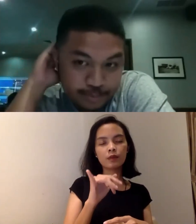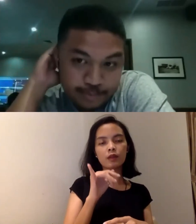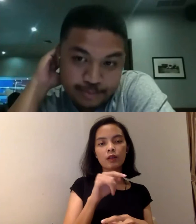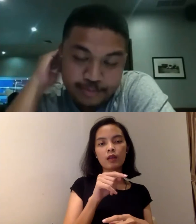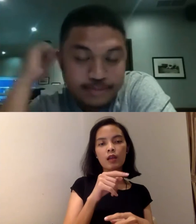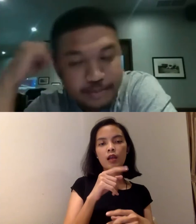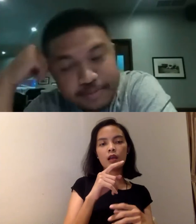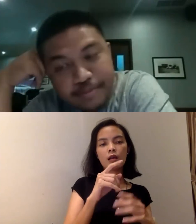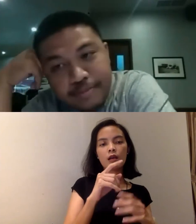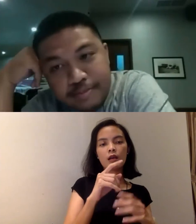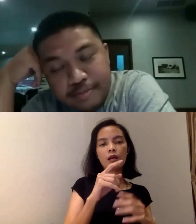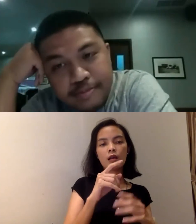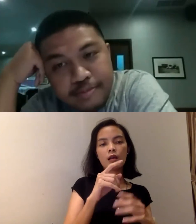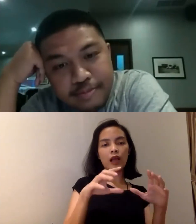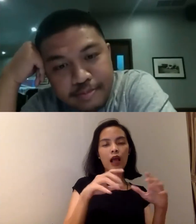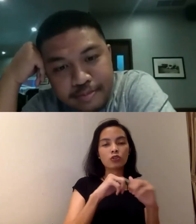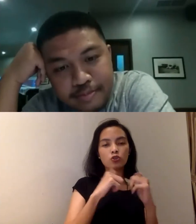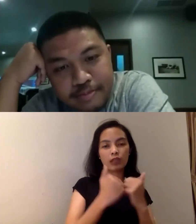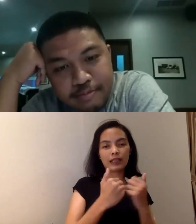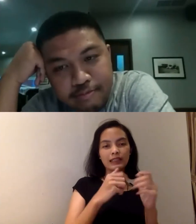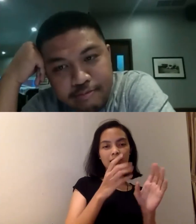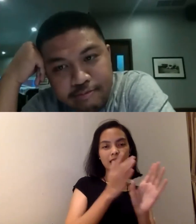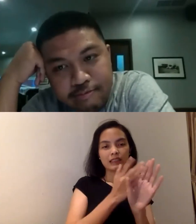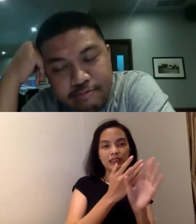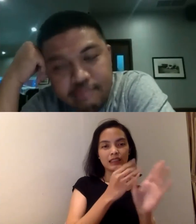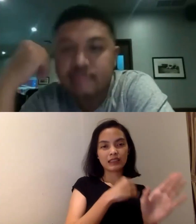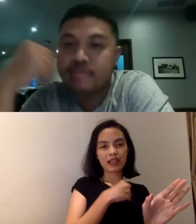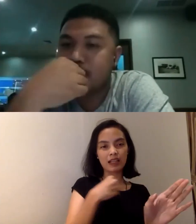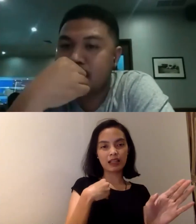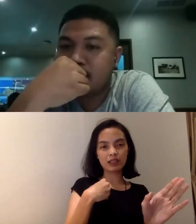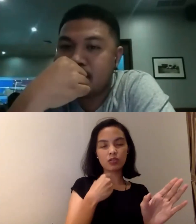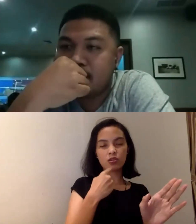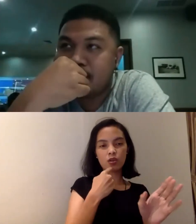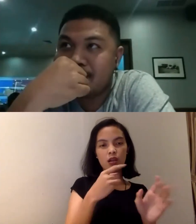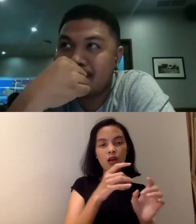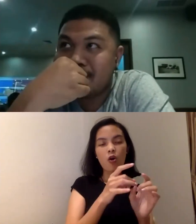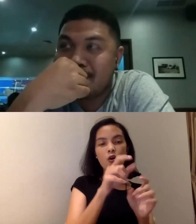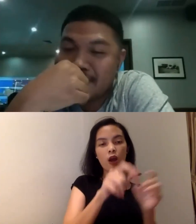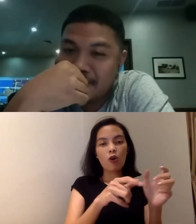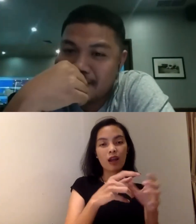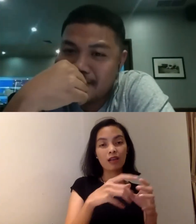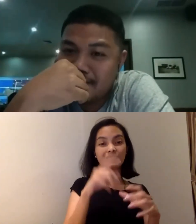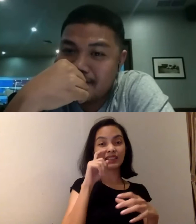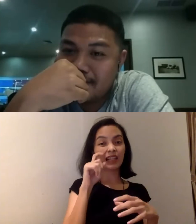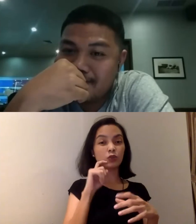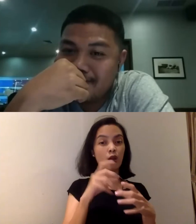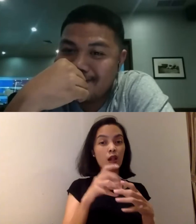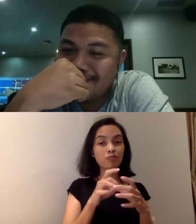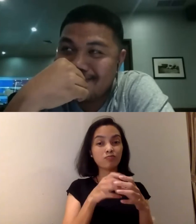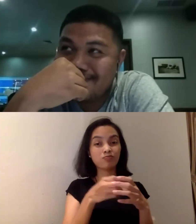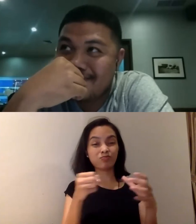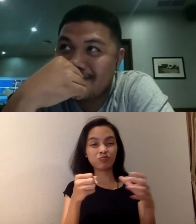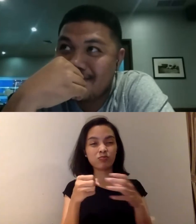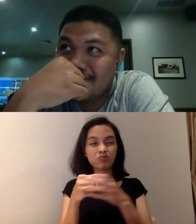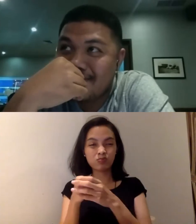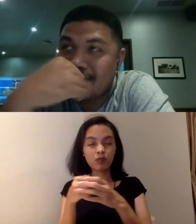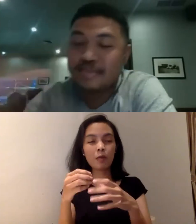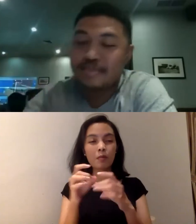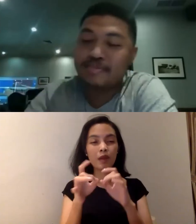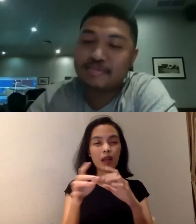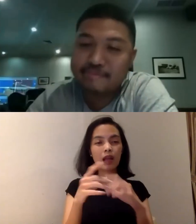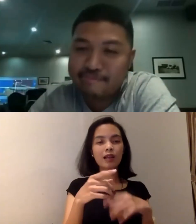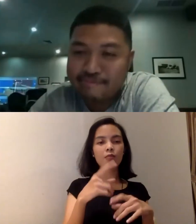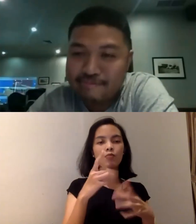American Psychiatric Association as well, they define sexual orientation as an attraction that is enduring in the emotional